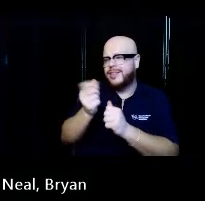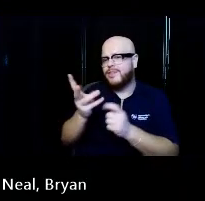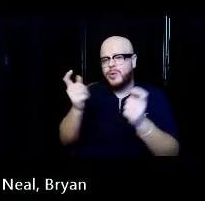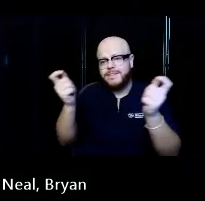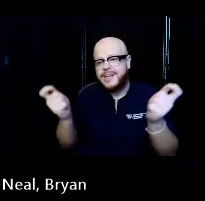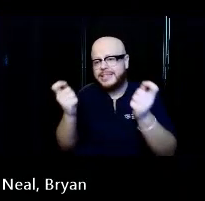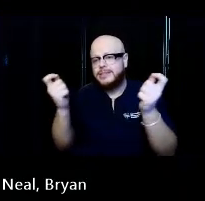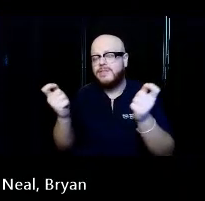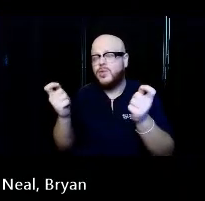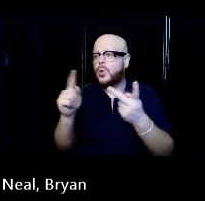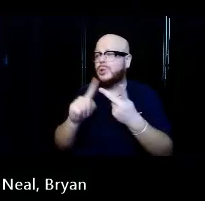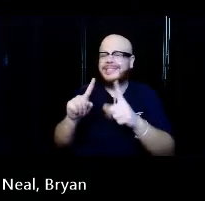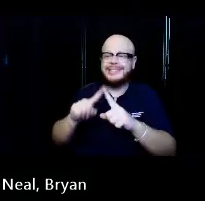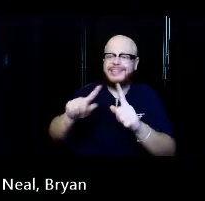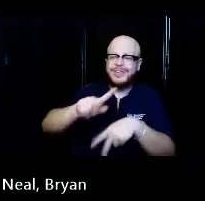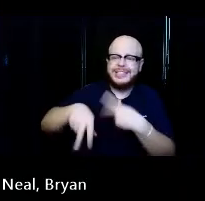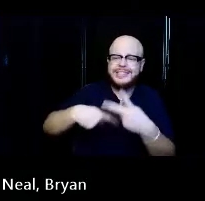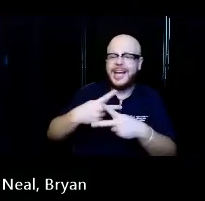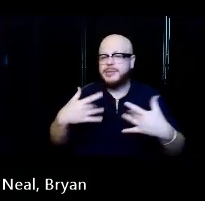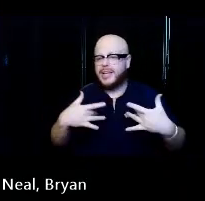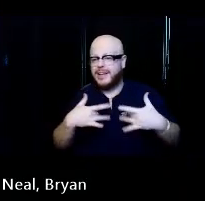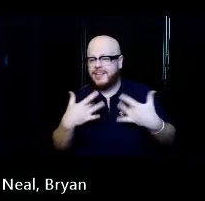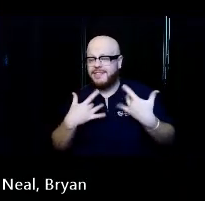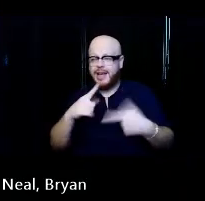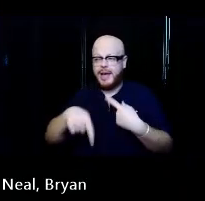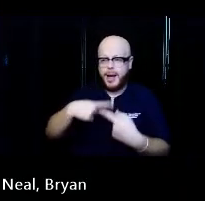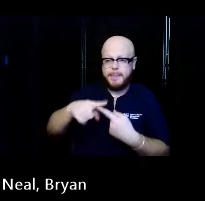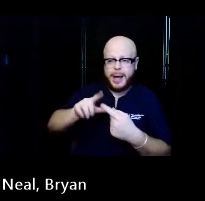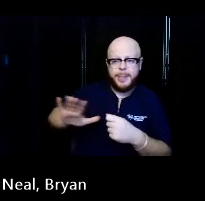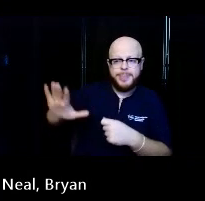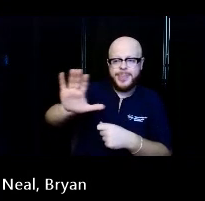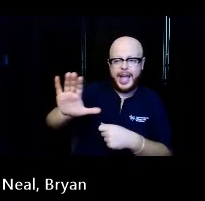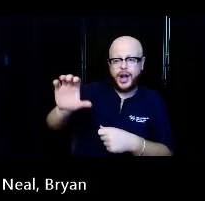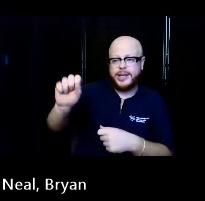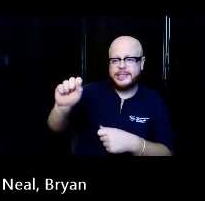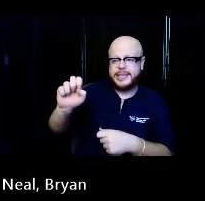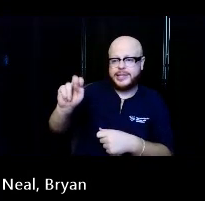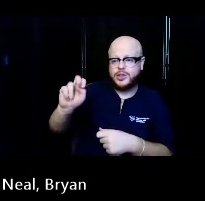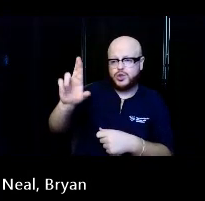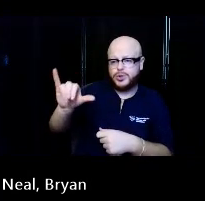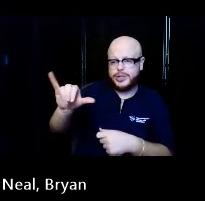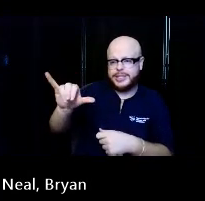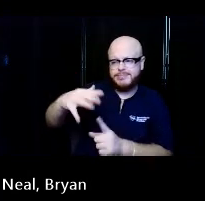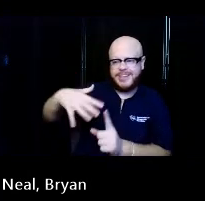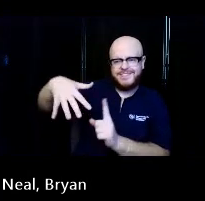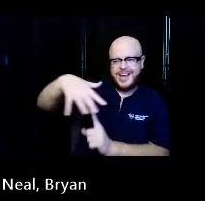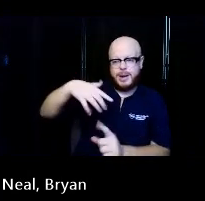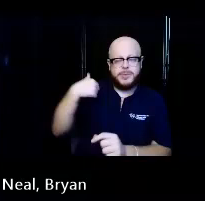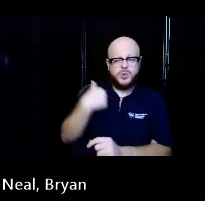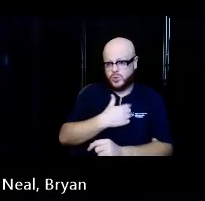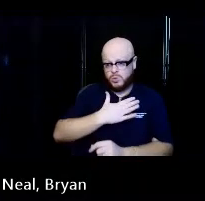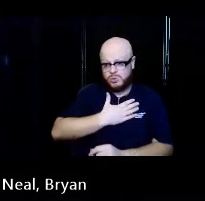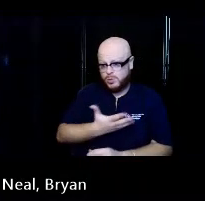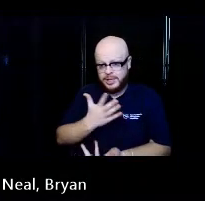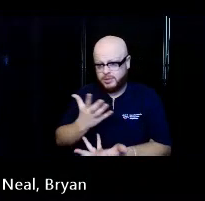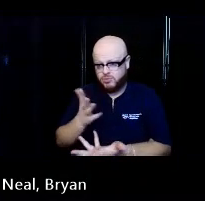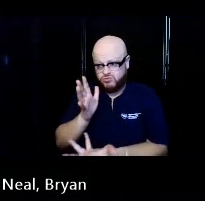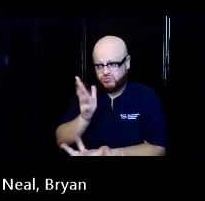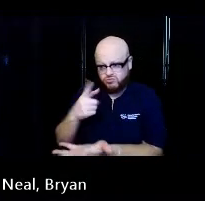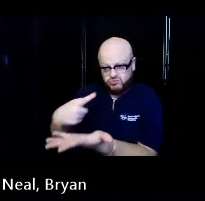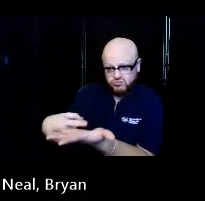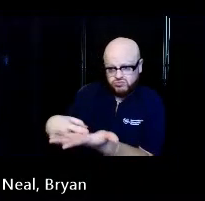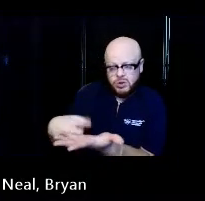different types of venues about their sensory spaces. So would be happy to connect with you about those types of resources available to